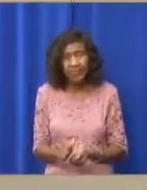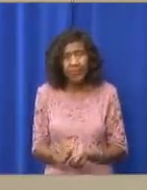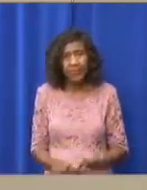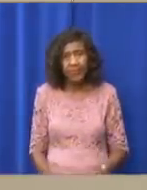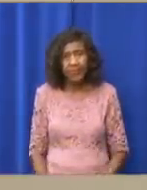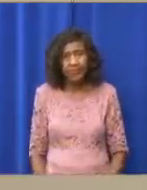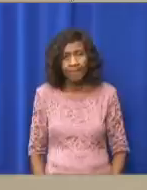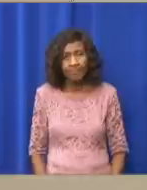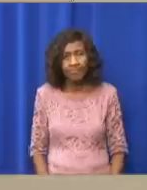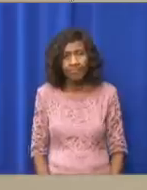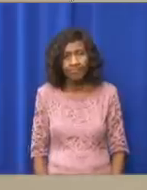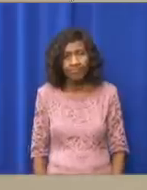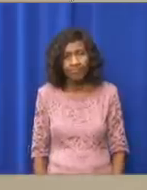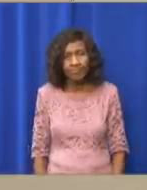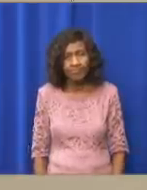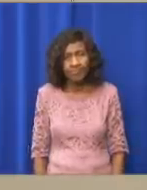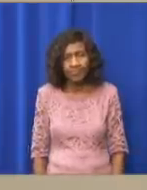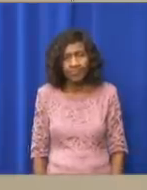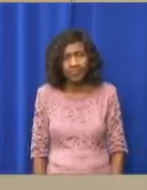done and is doing.